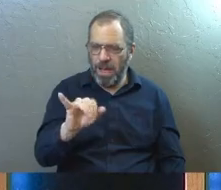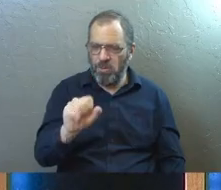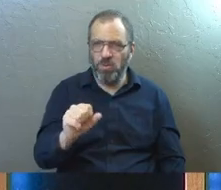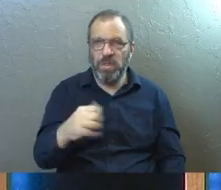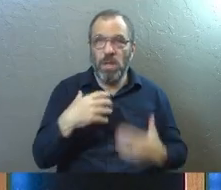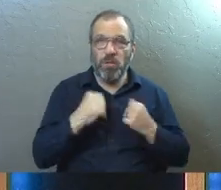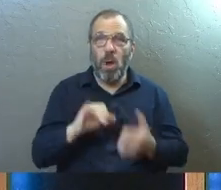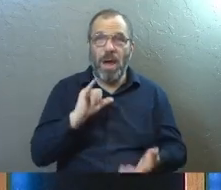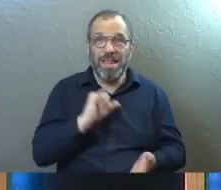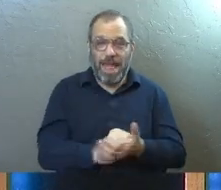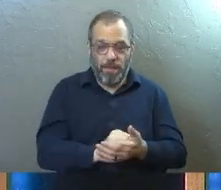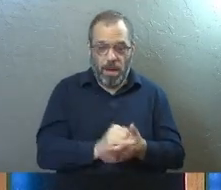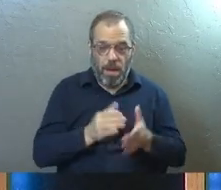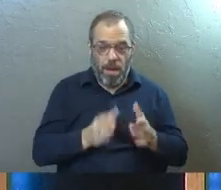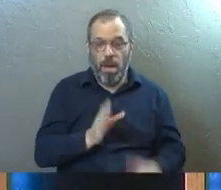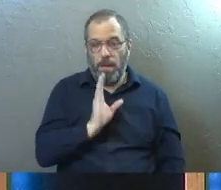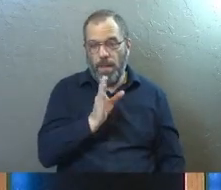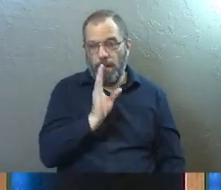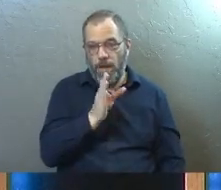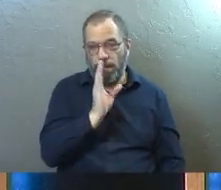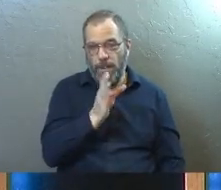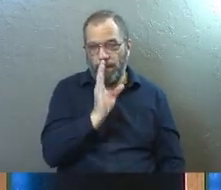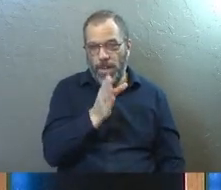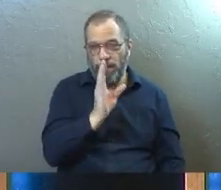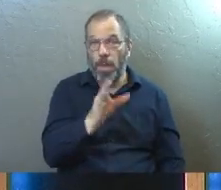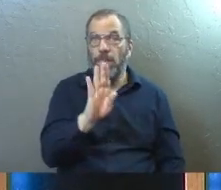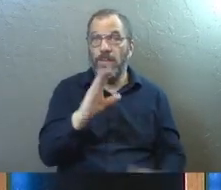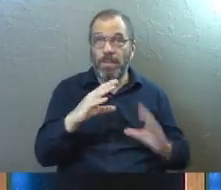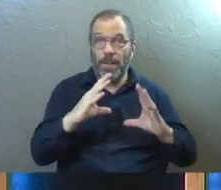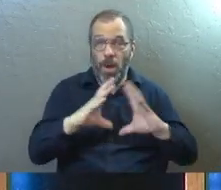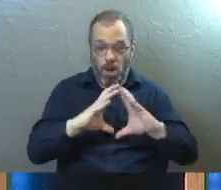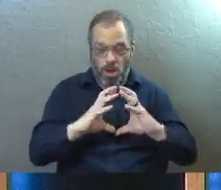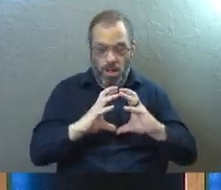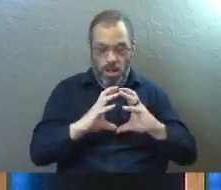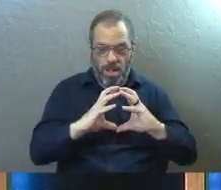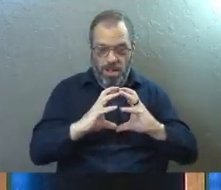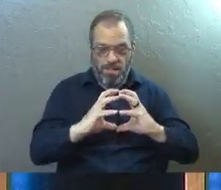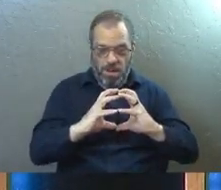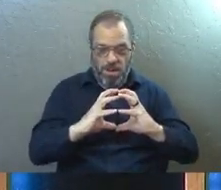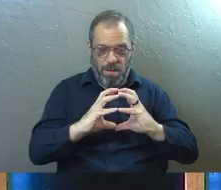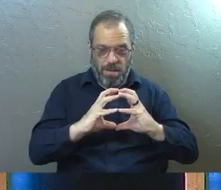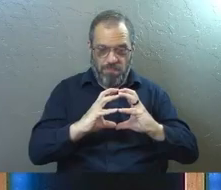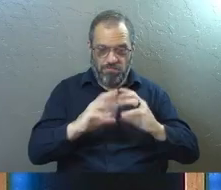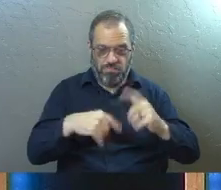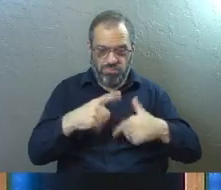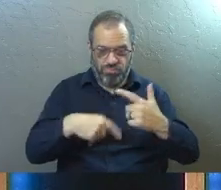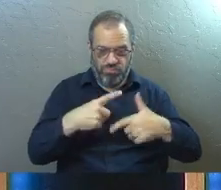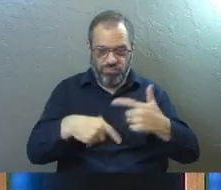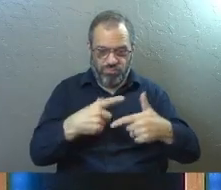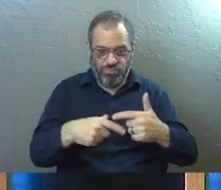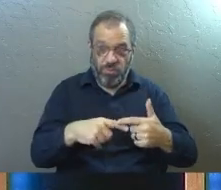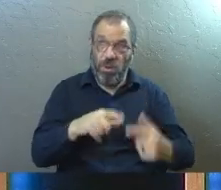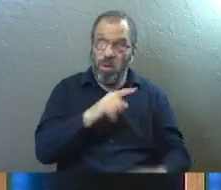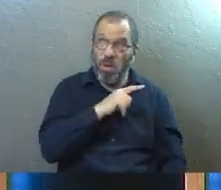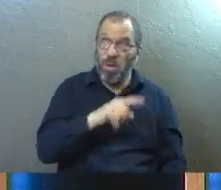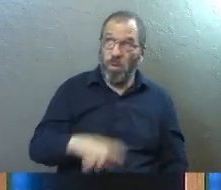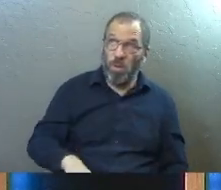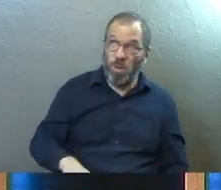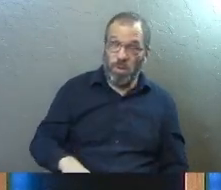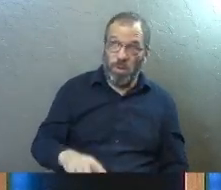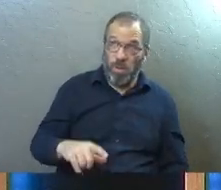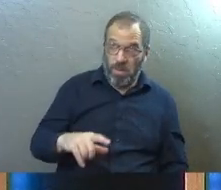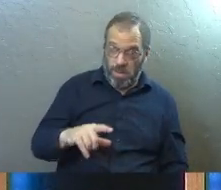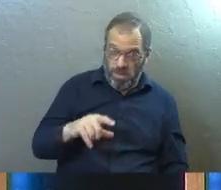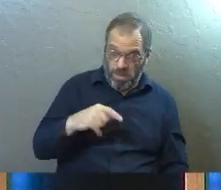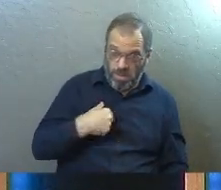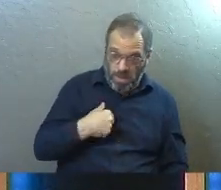life so that ball can keep moving toward the goal that I've placed before you. That That's your job. All right, Lord,